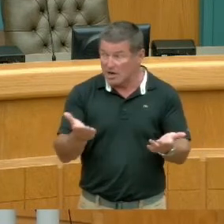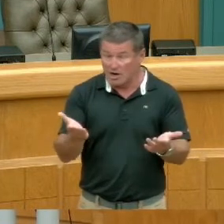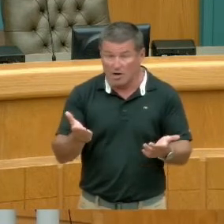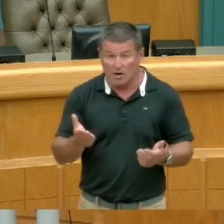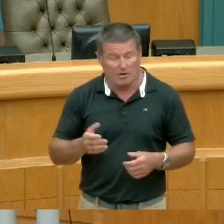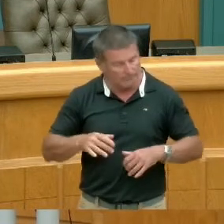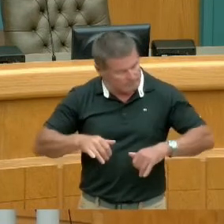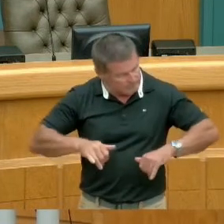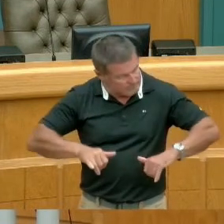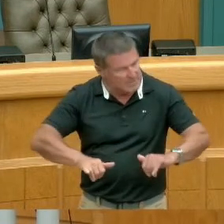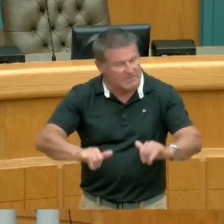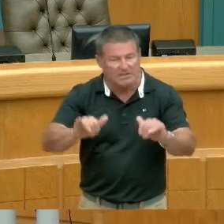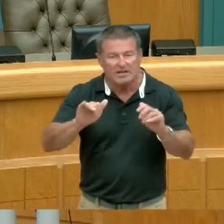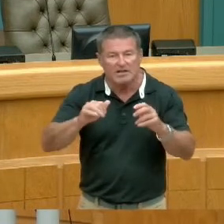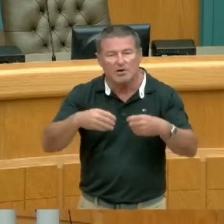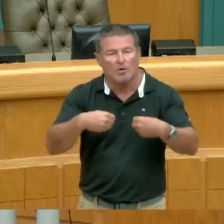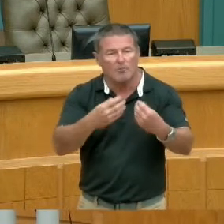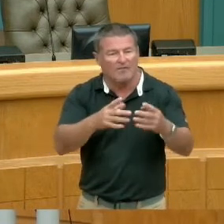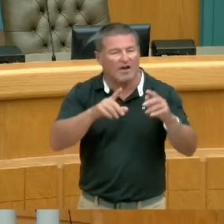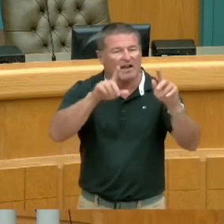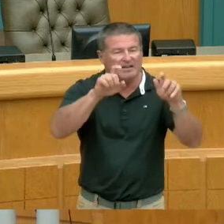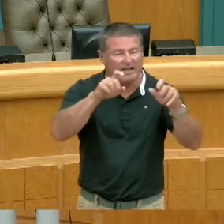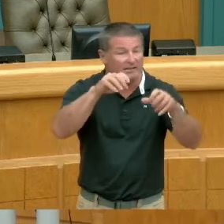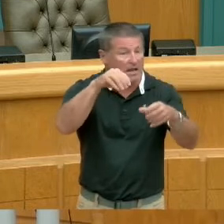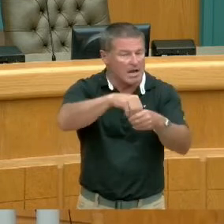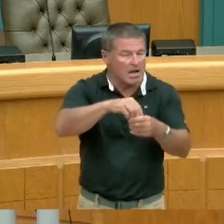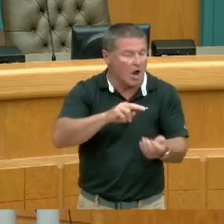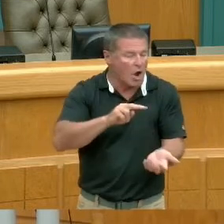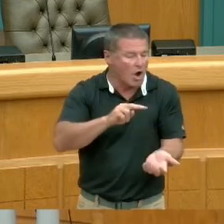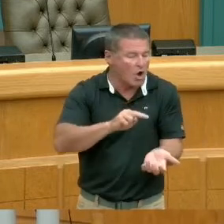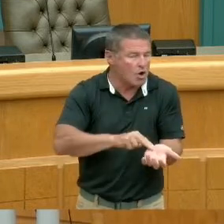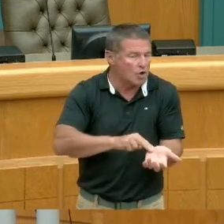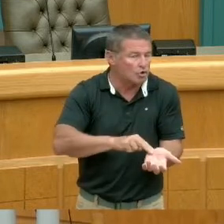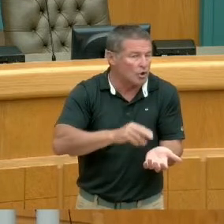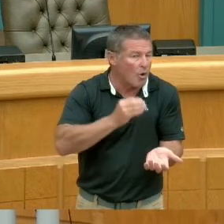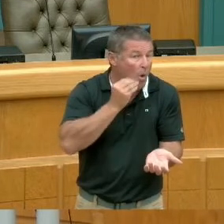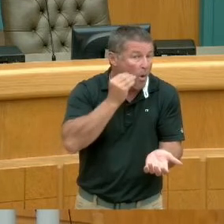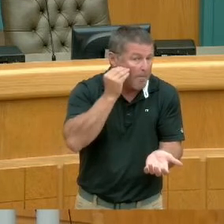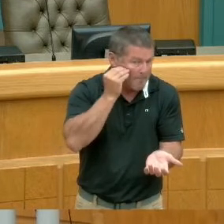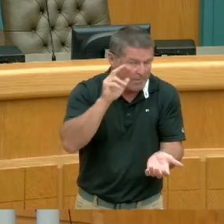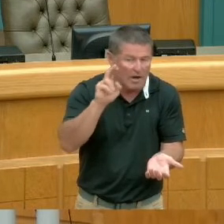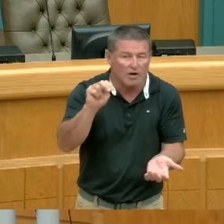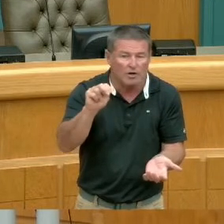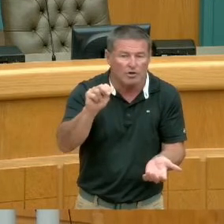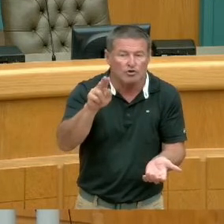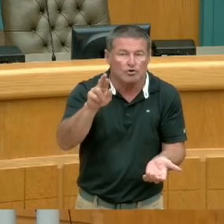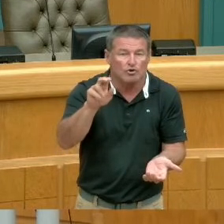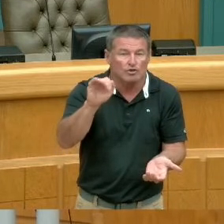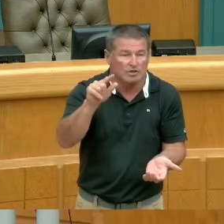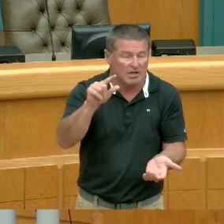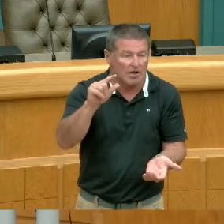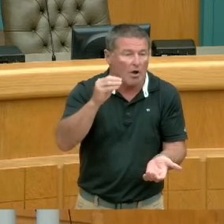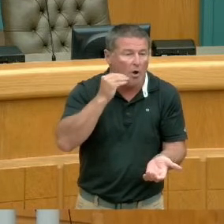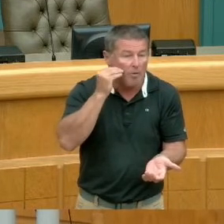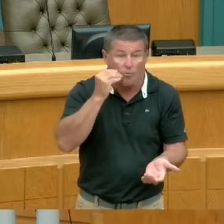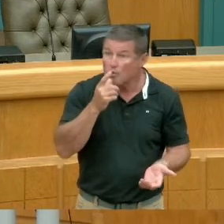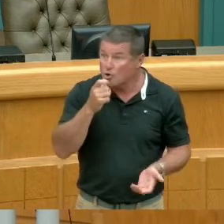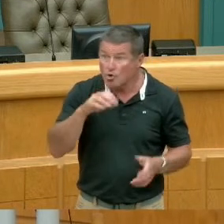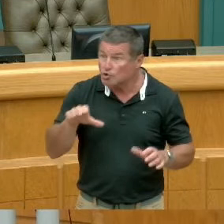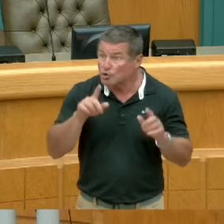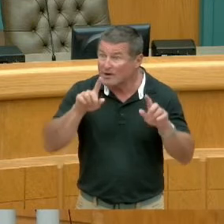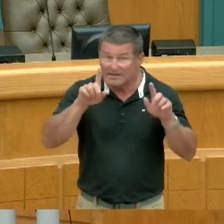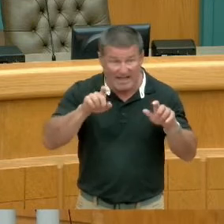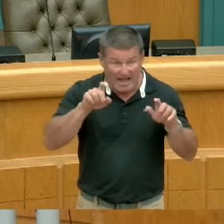to test the nursing homes currently. We are working with the fire department, which is the one that's actually doing